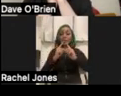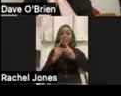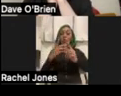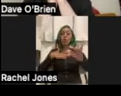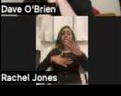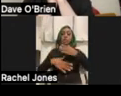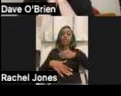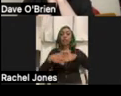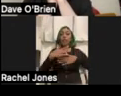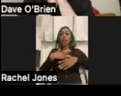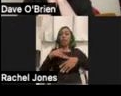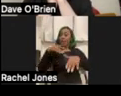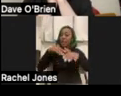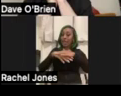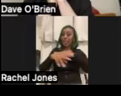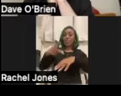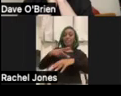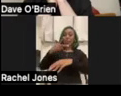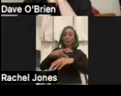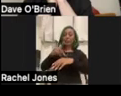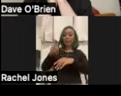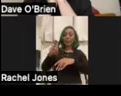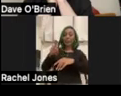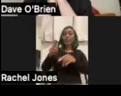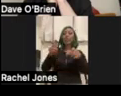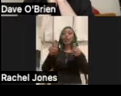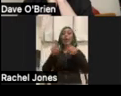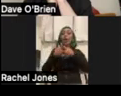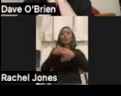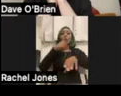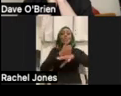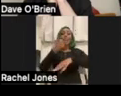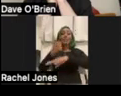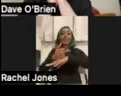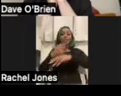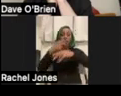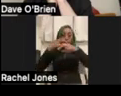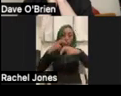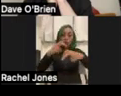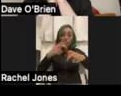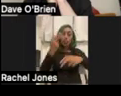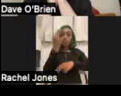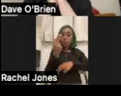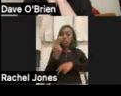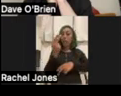in the Philippines, but also, of course, in setting up the kind of research design from the very